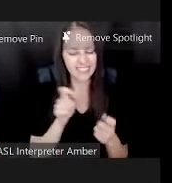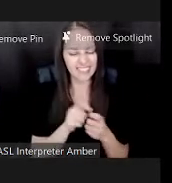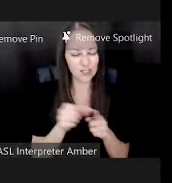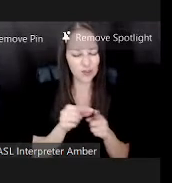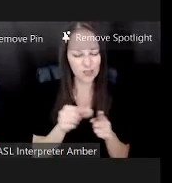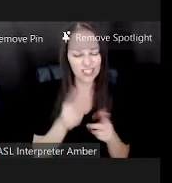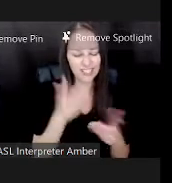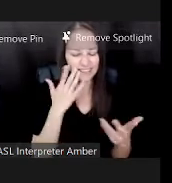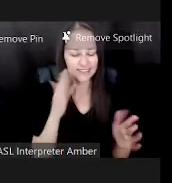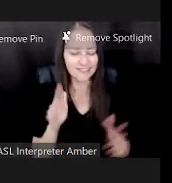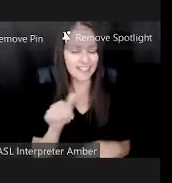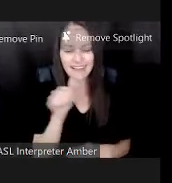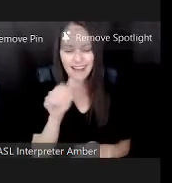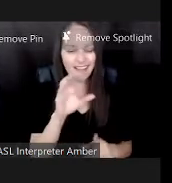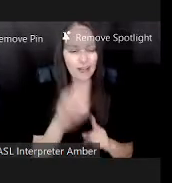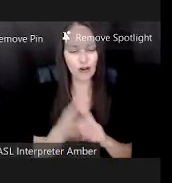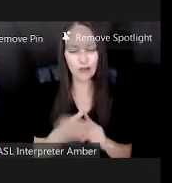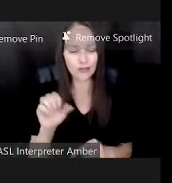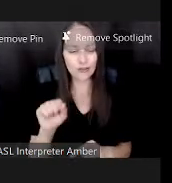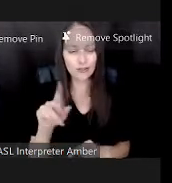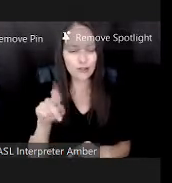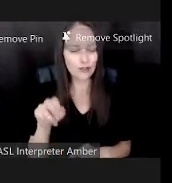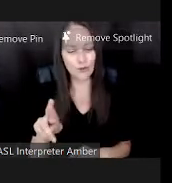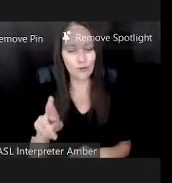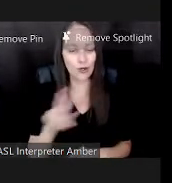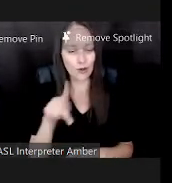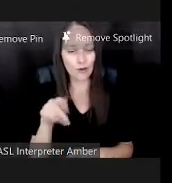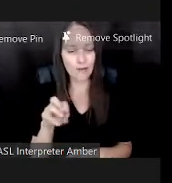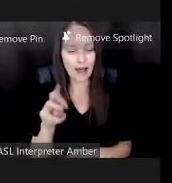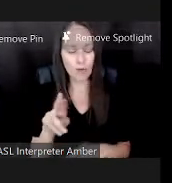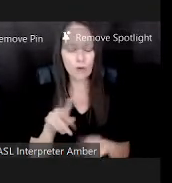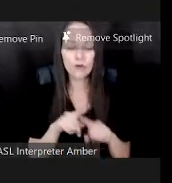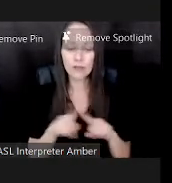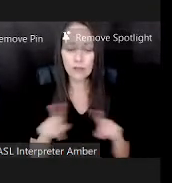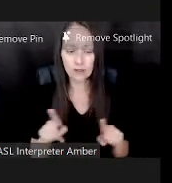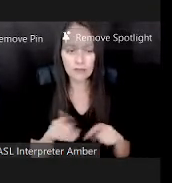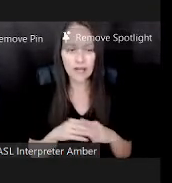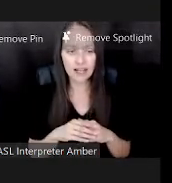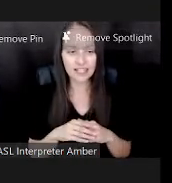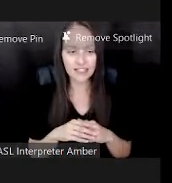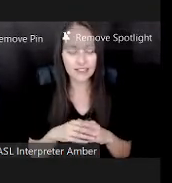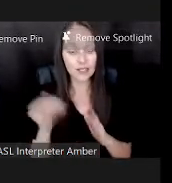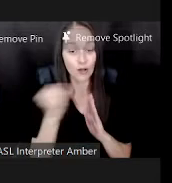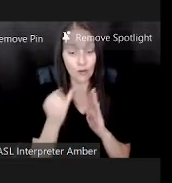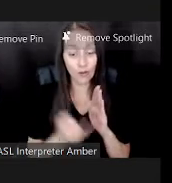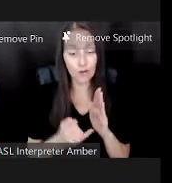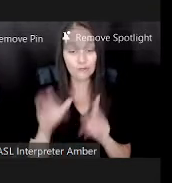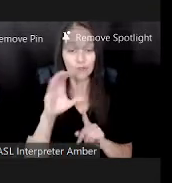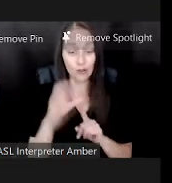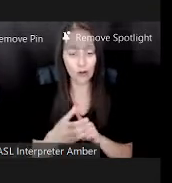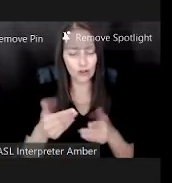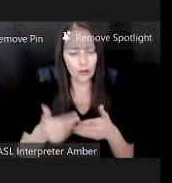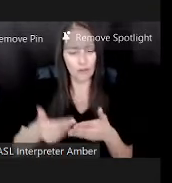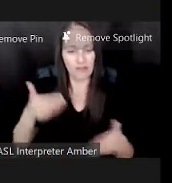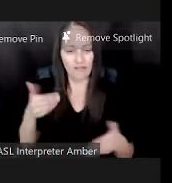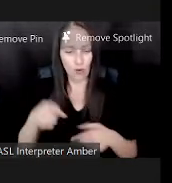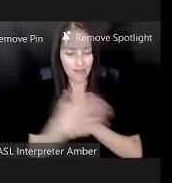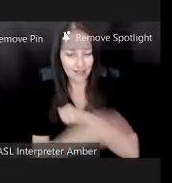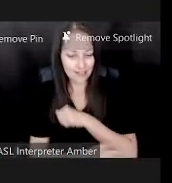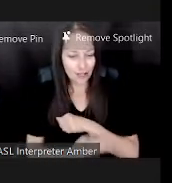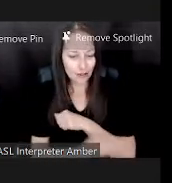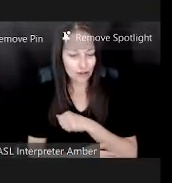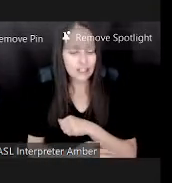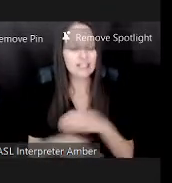cultural superpower, but it just reminds me that culture predates this country. Culture predates all these borders, like